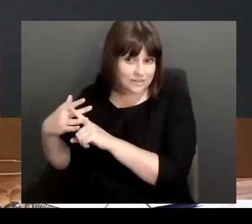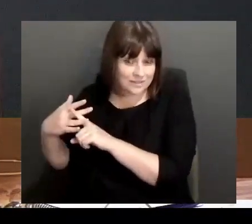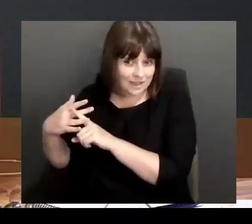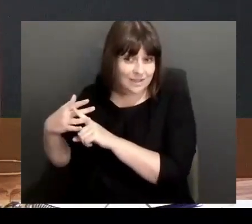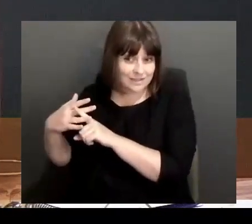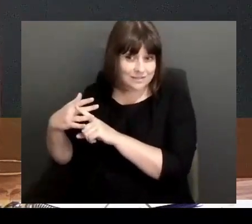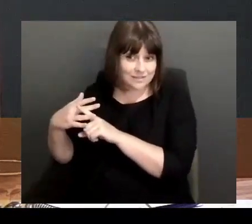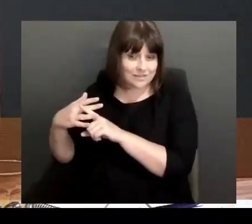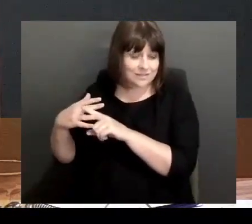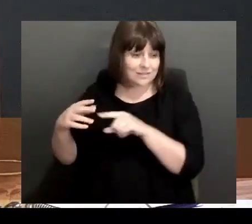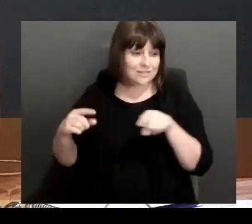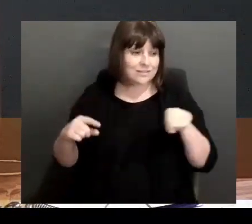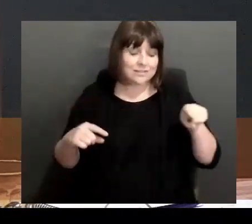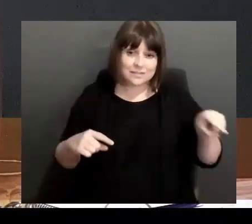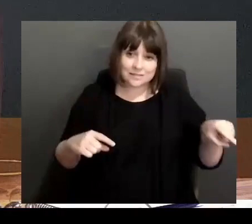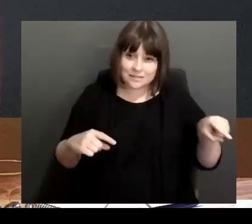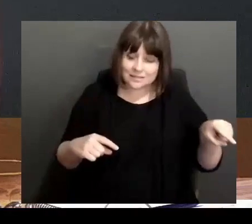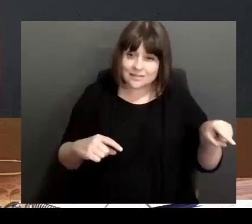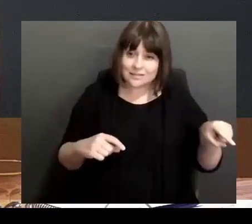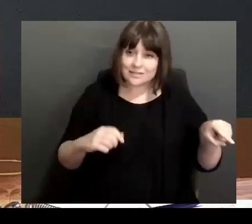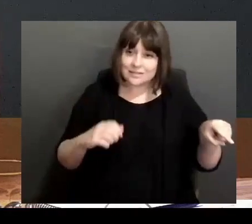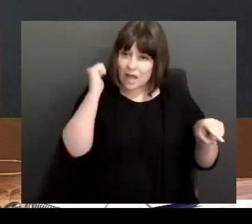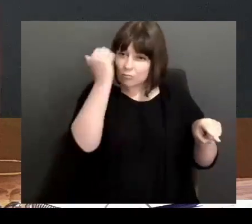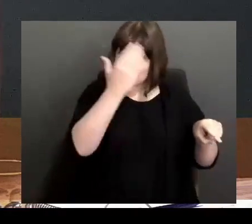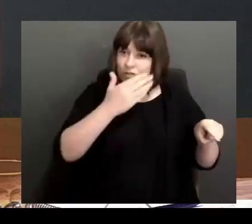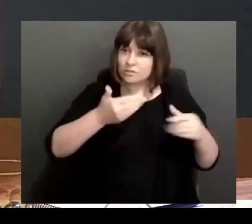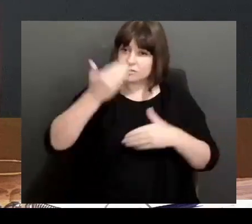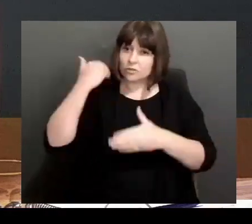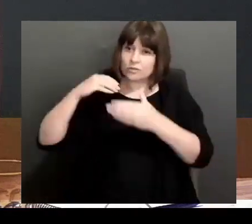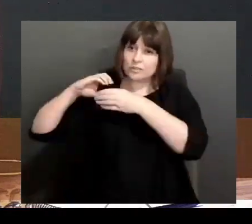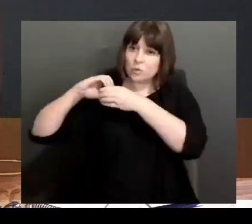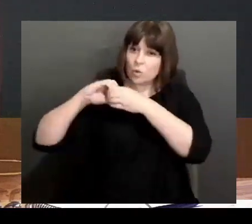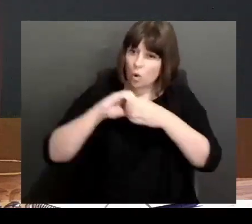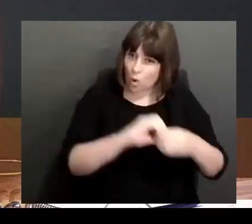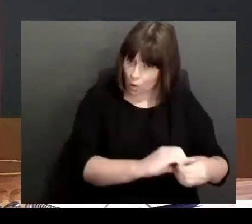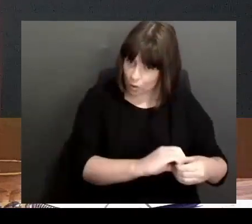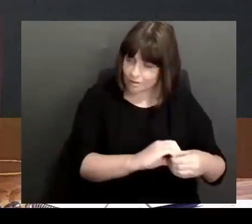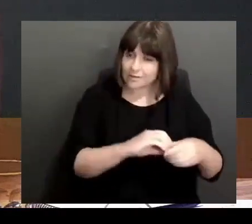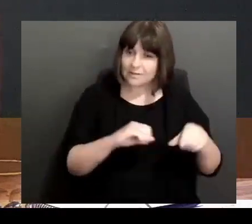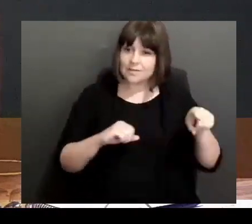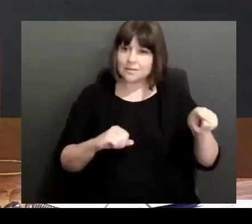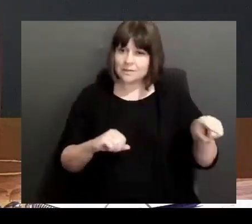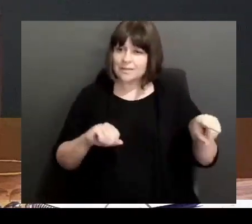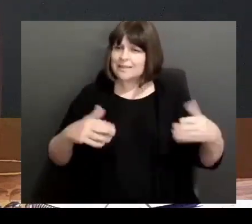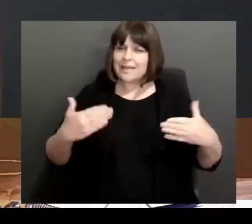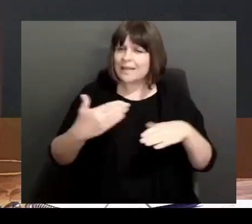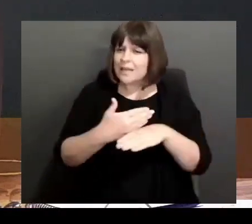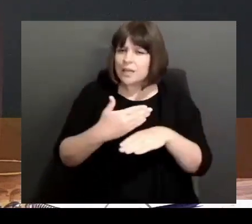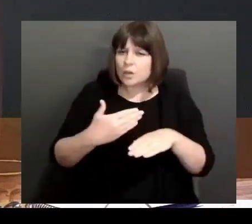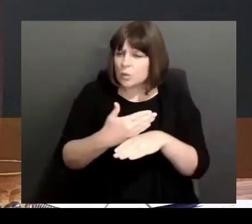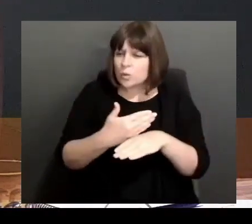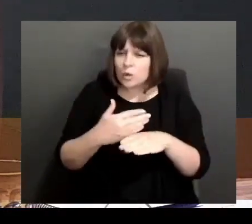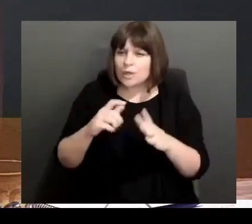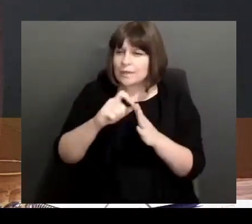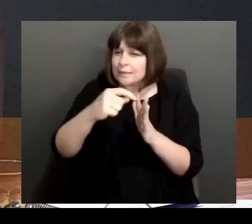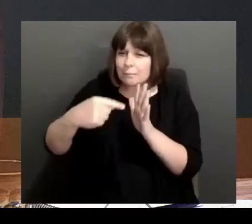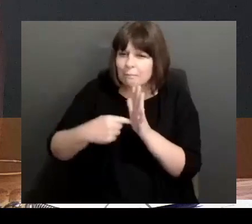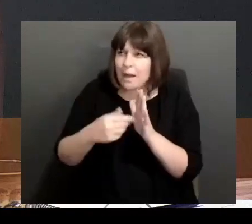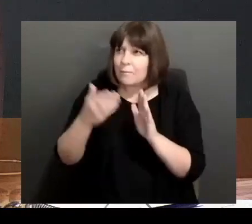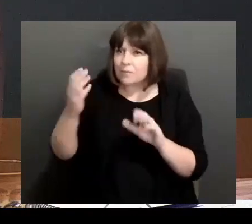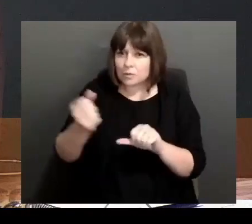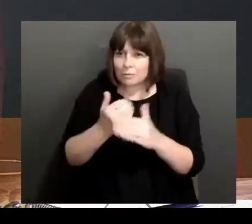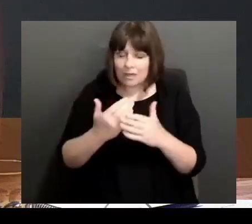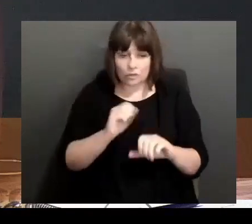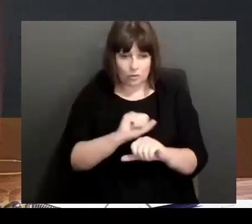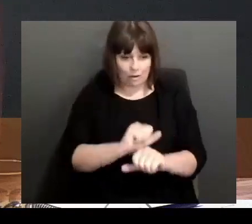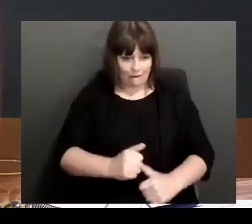owners. Is any work happening in these two streams or more broadly in the department with making sure that all our people are